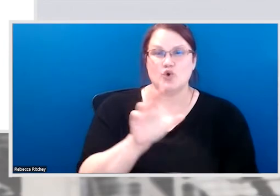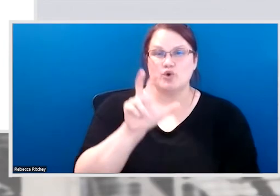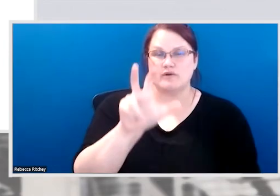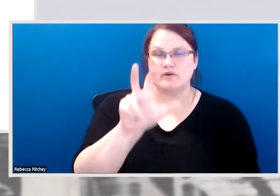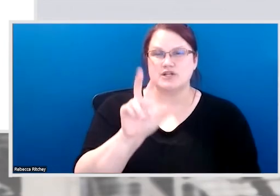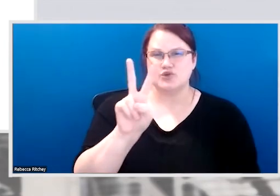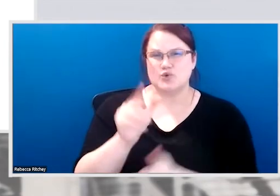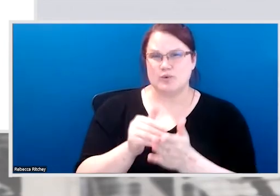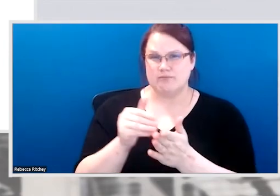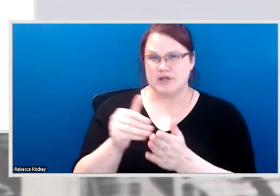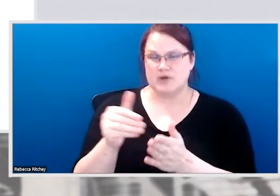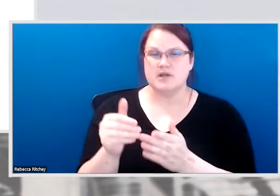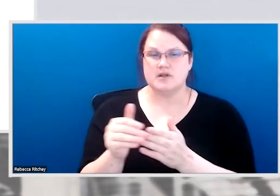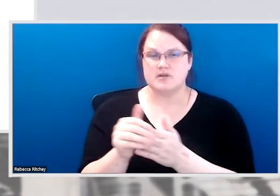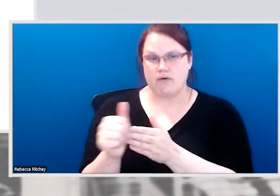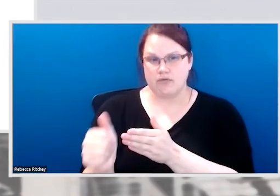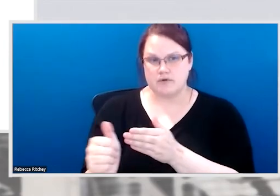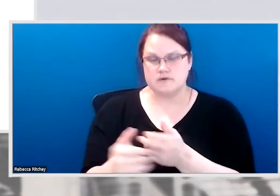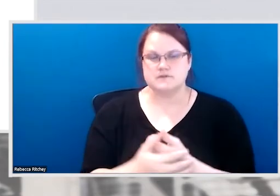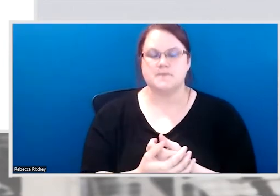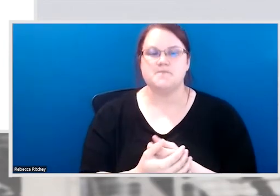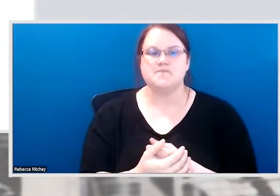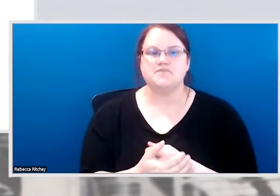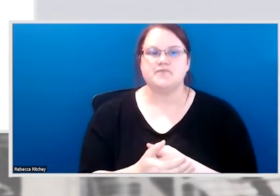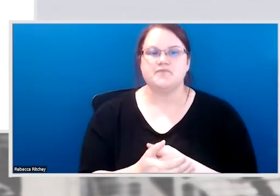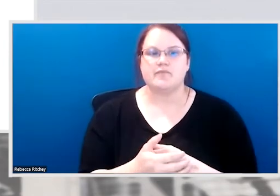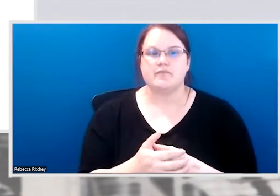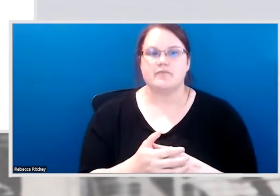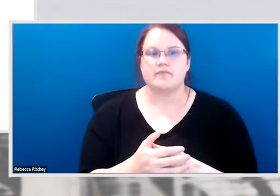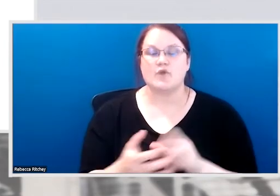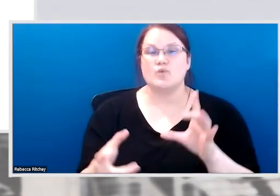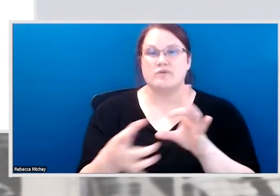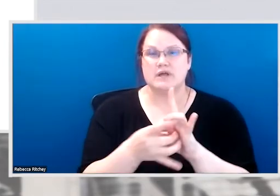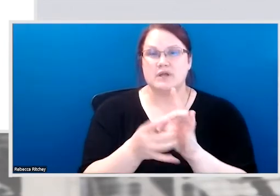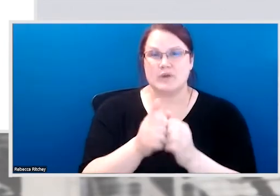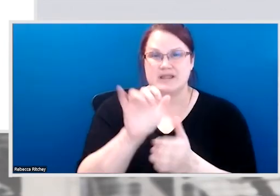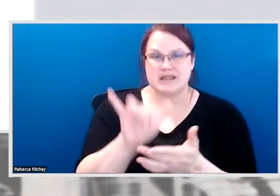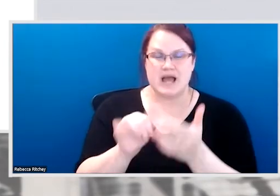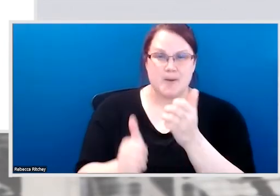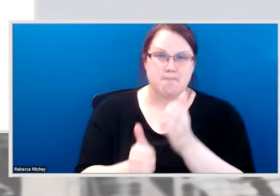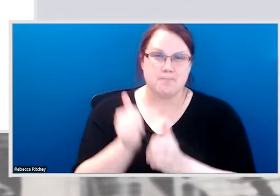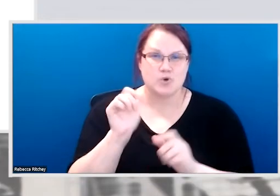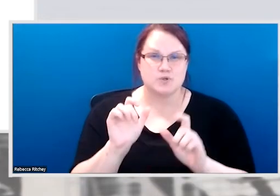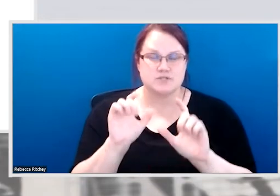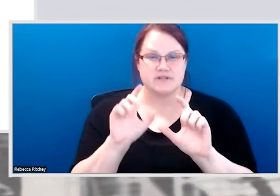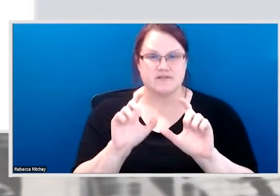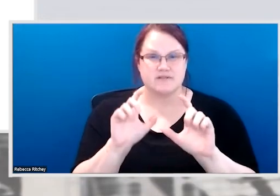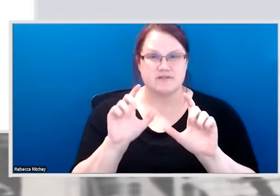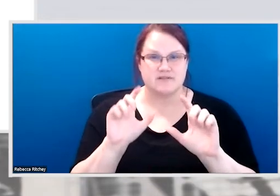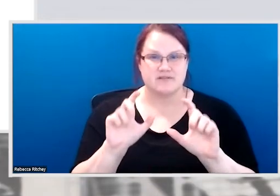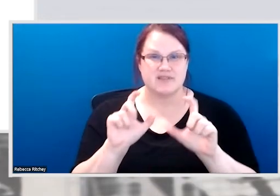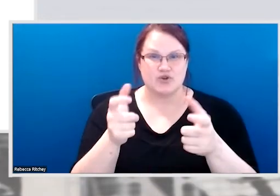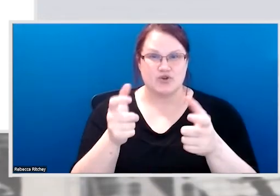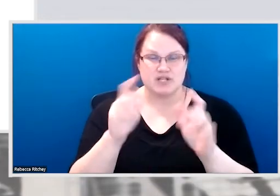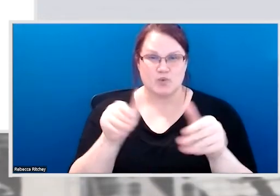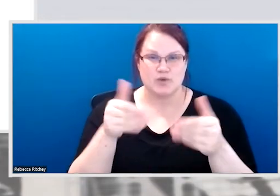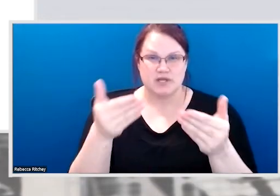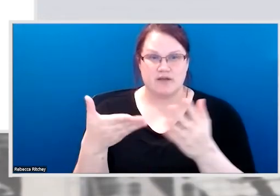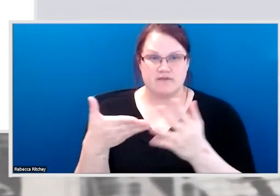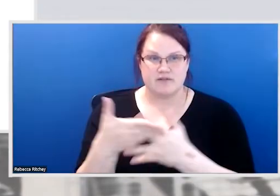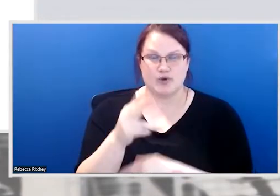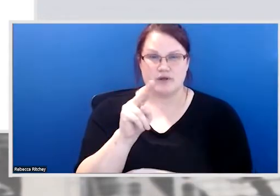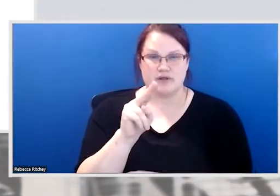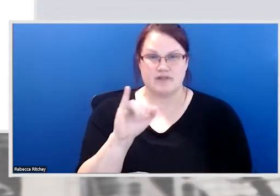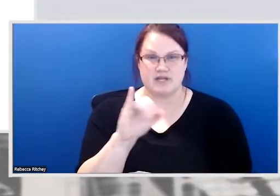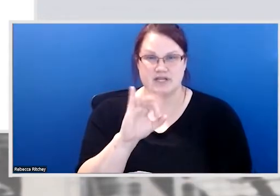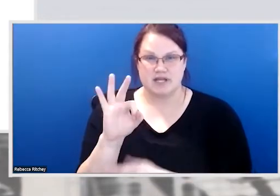million. Now, along with that, I say that most of the grants that we give through the NIF program